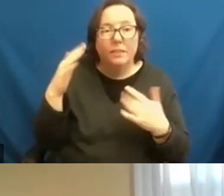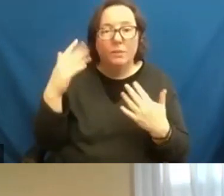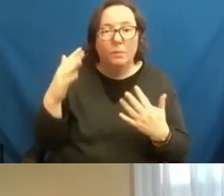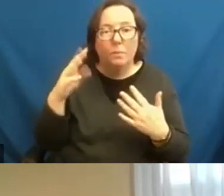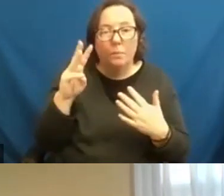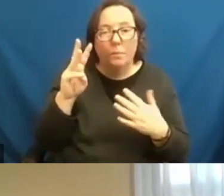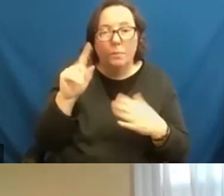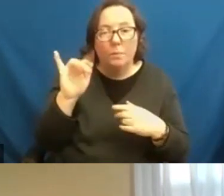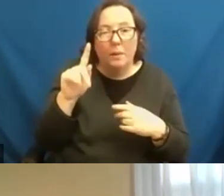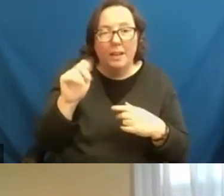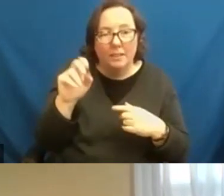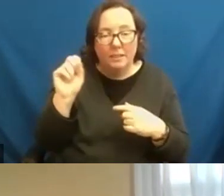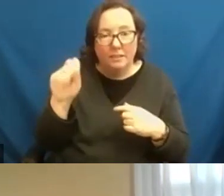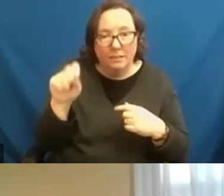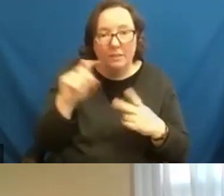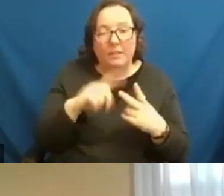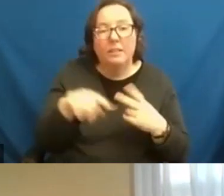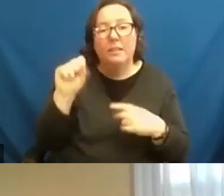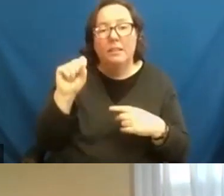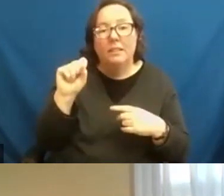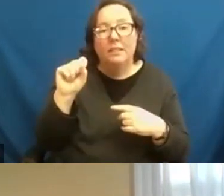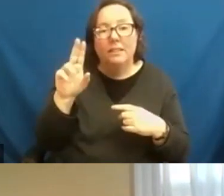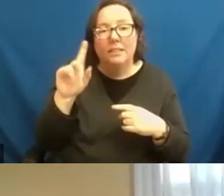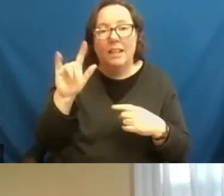Aye. Ms. Sullivan?